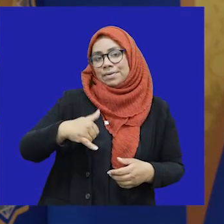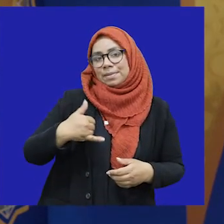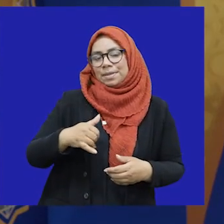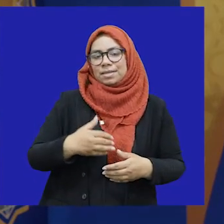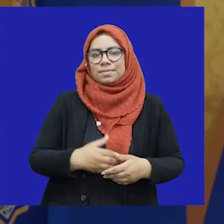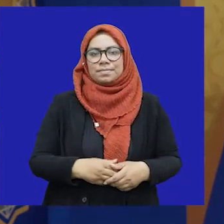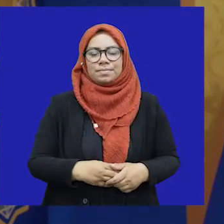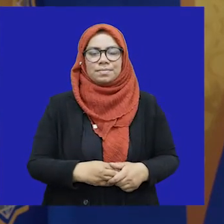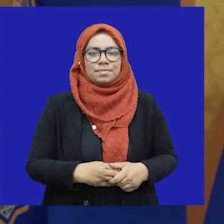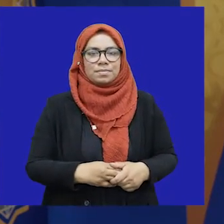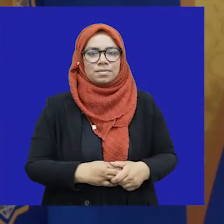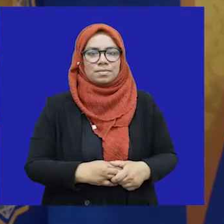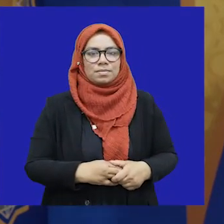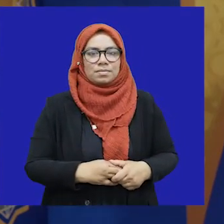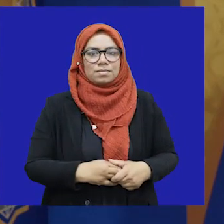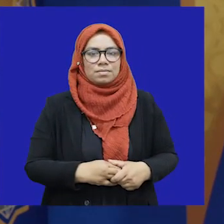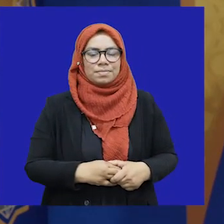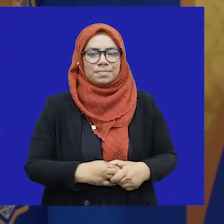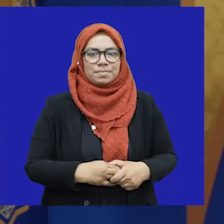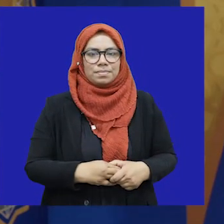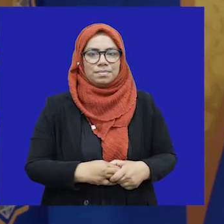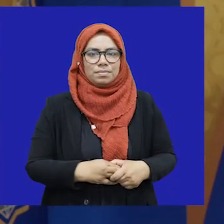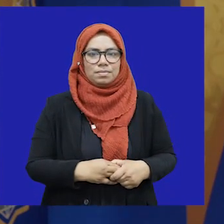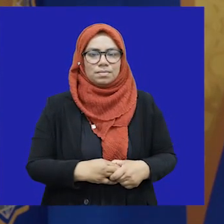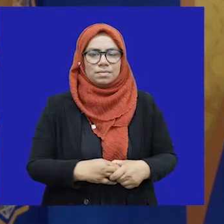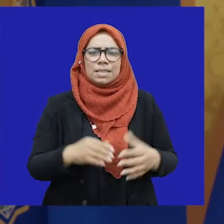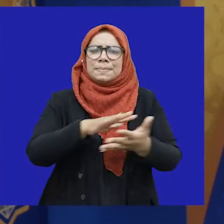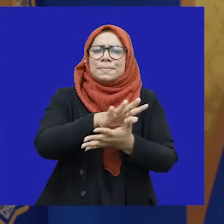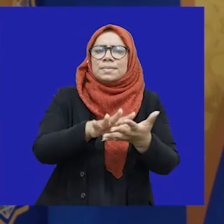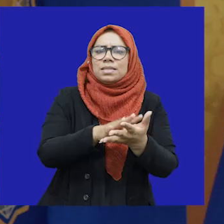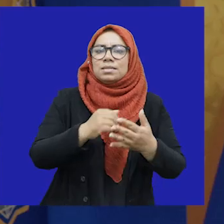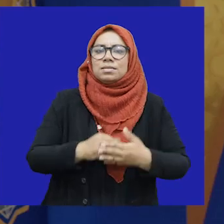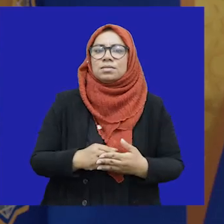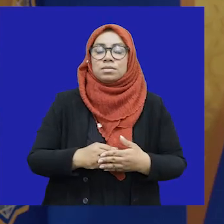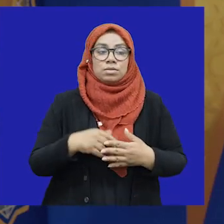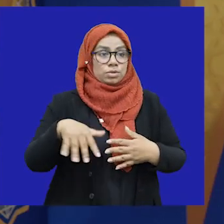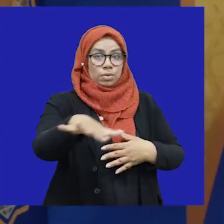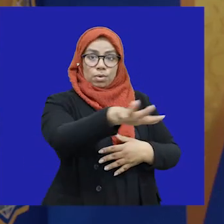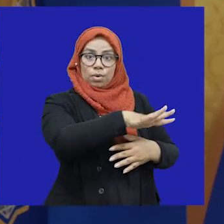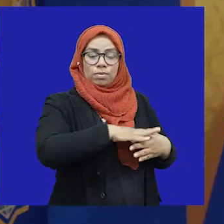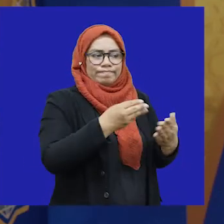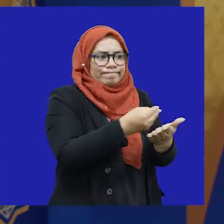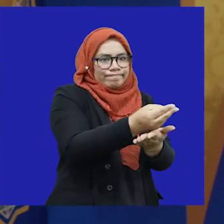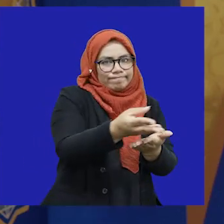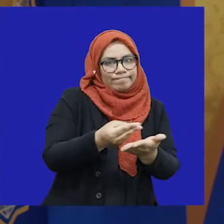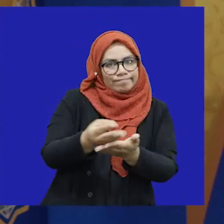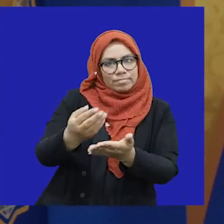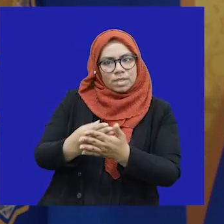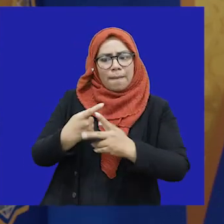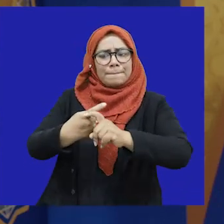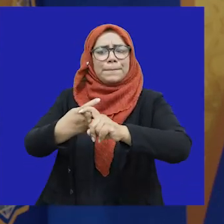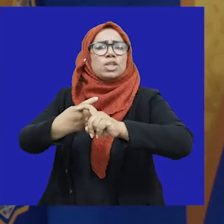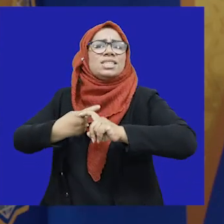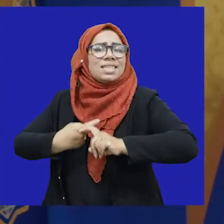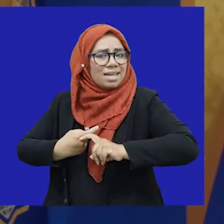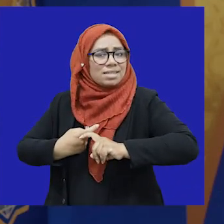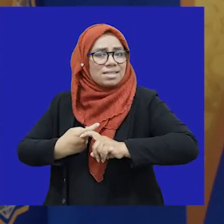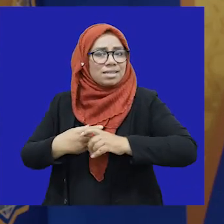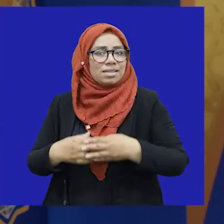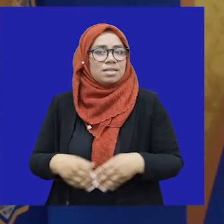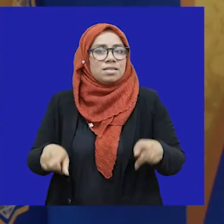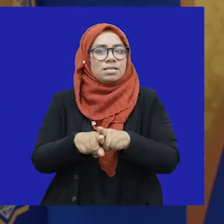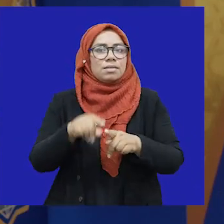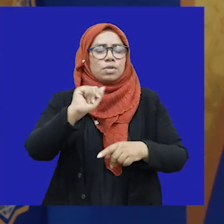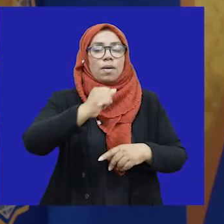zakat al-fitr and zakat al-mal, and the categories of people who are rightfully entitled to receive